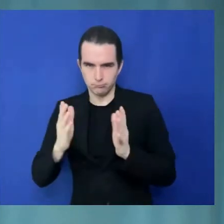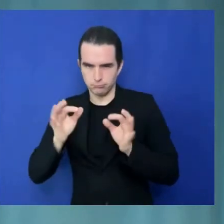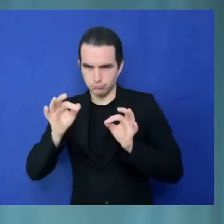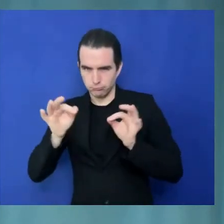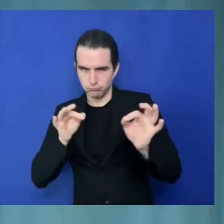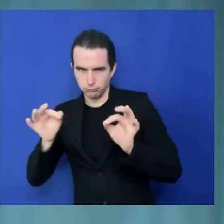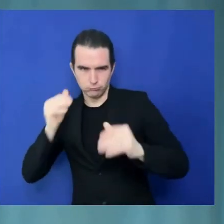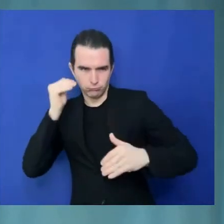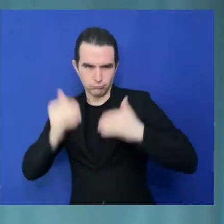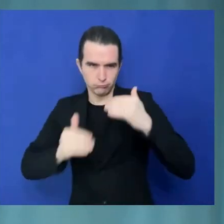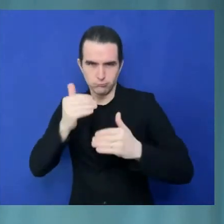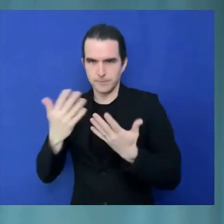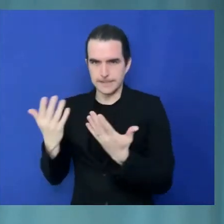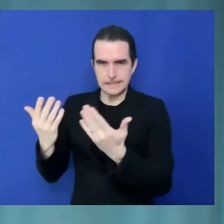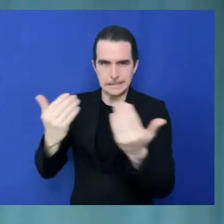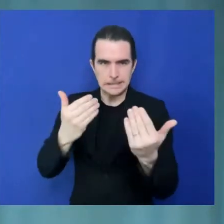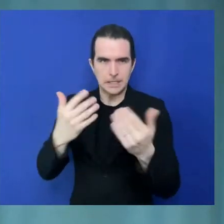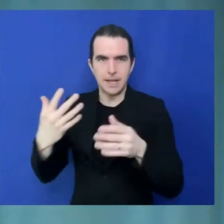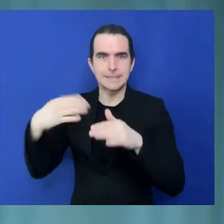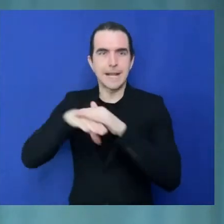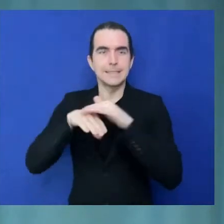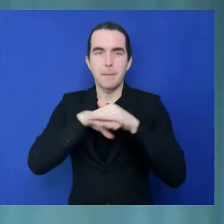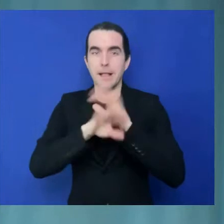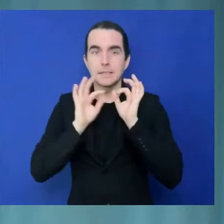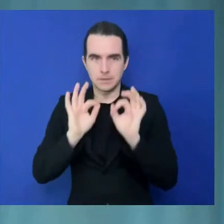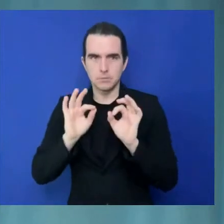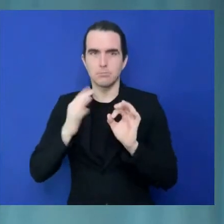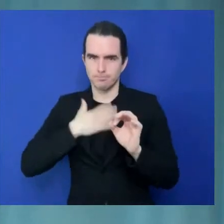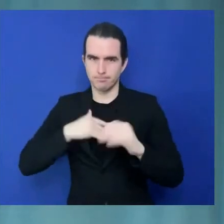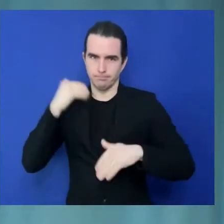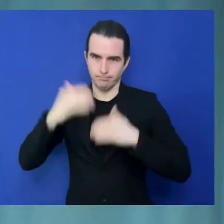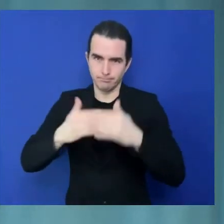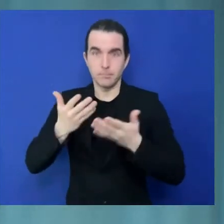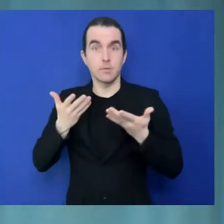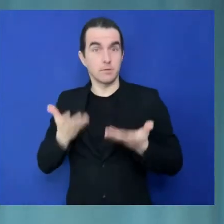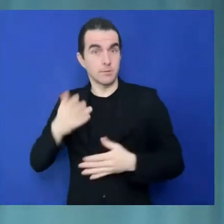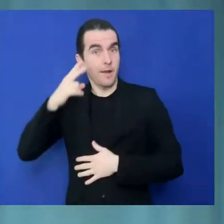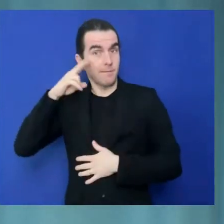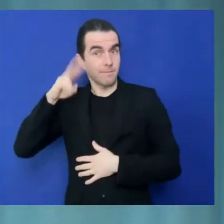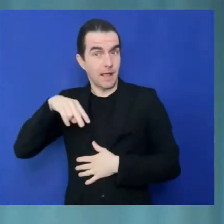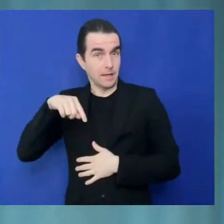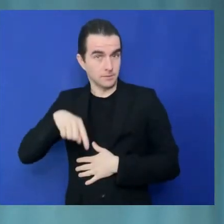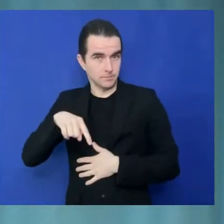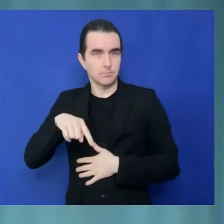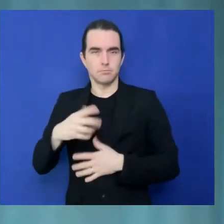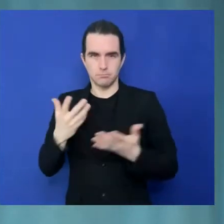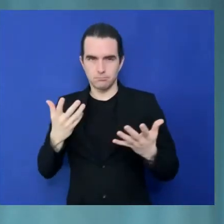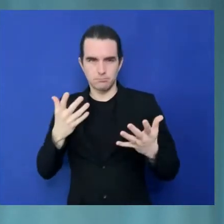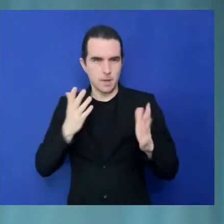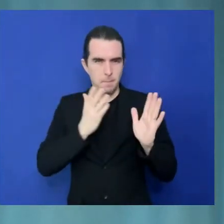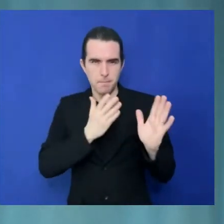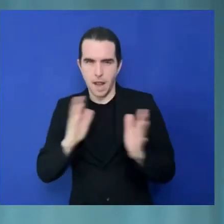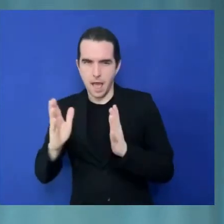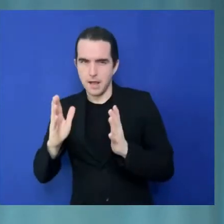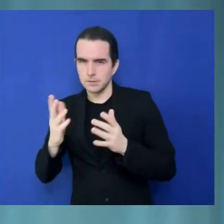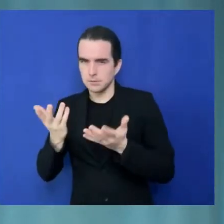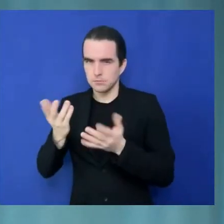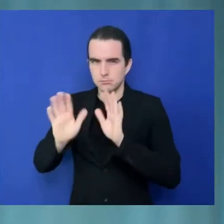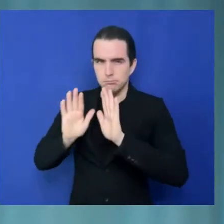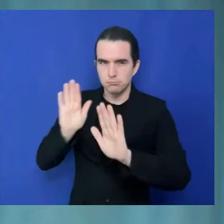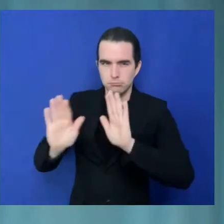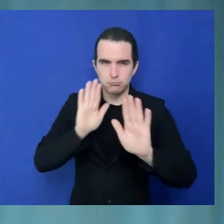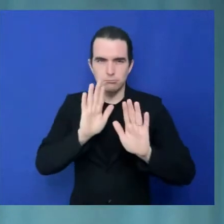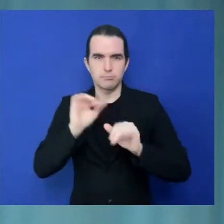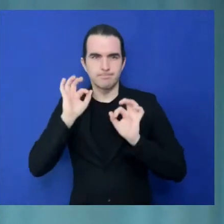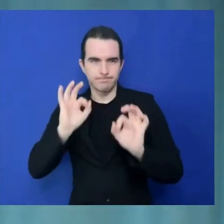inclusion. In terms of recruitment, we have taken the first small steps on an important road by launching an initiative to